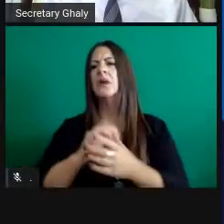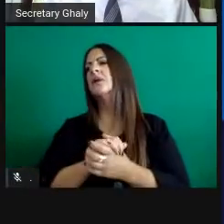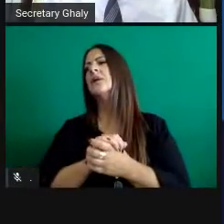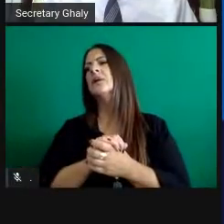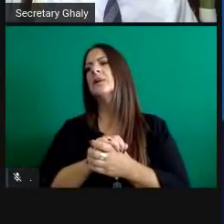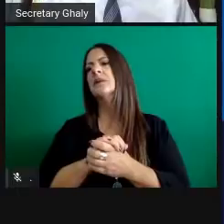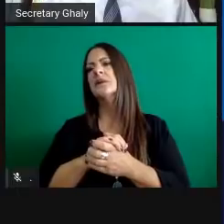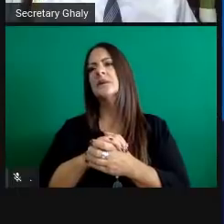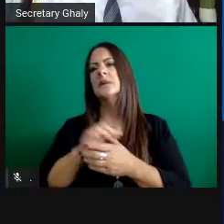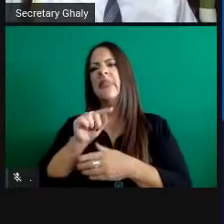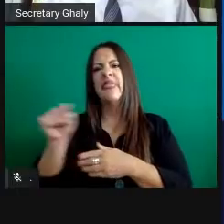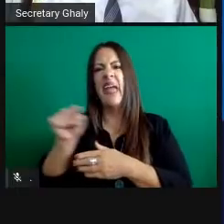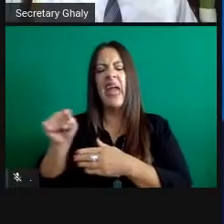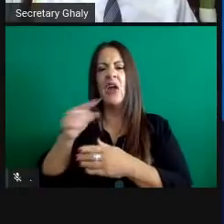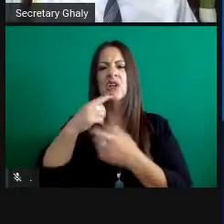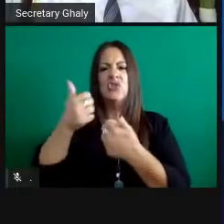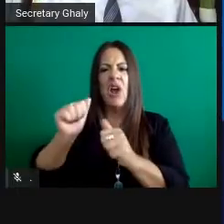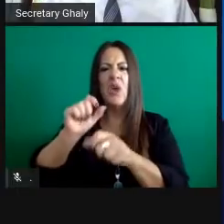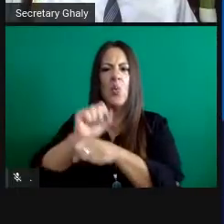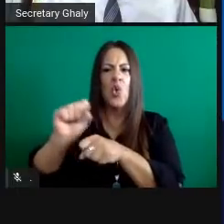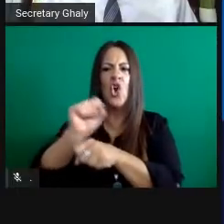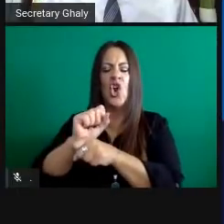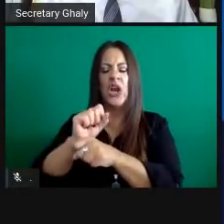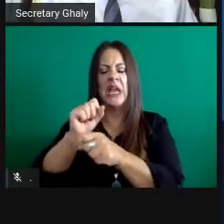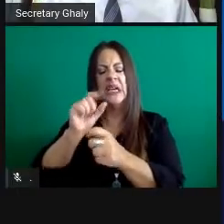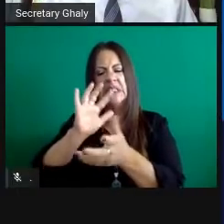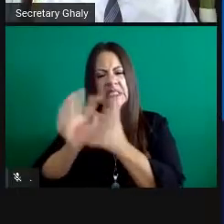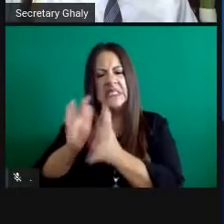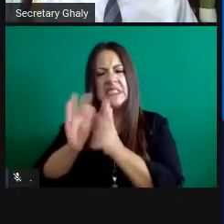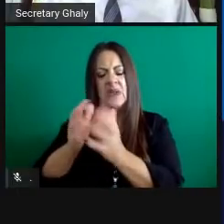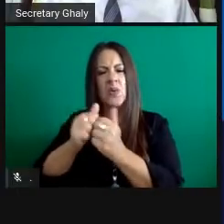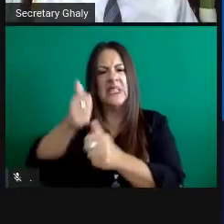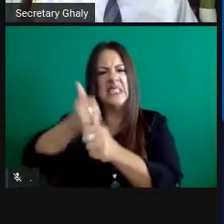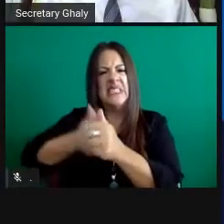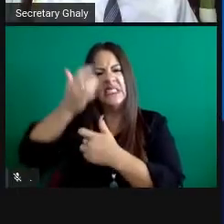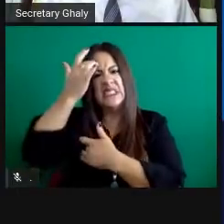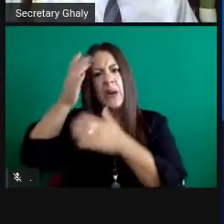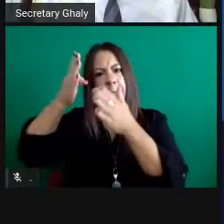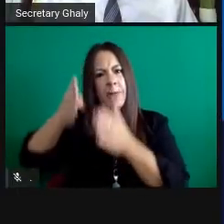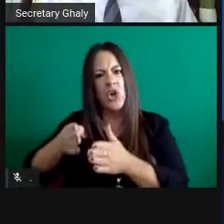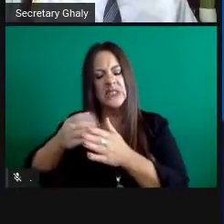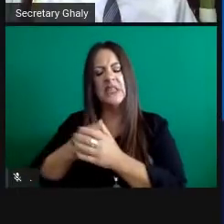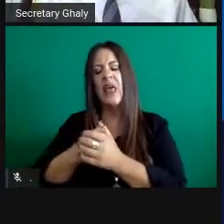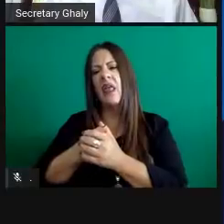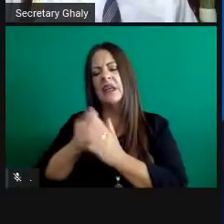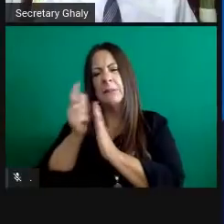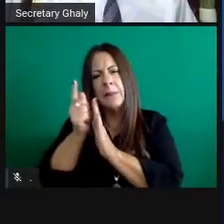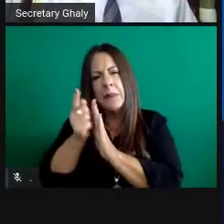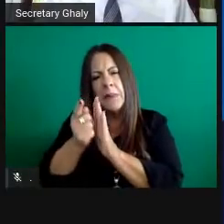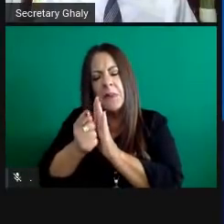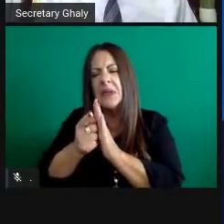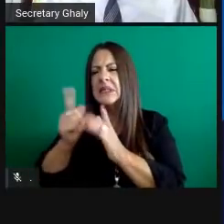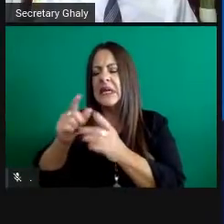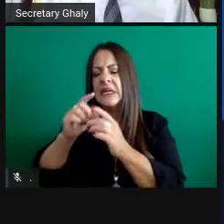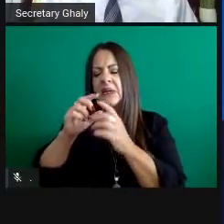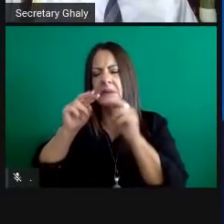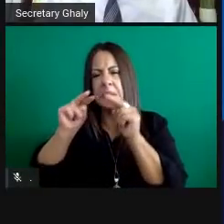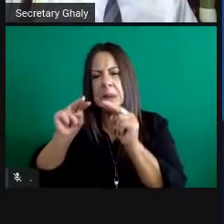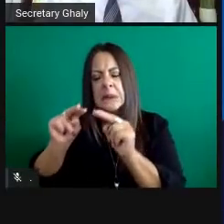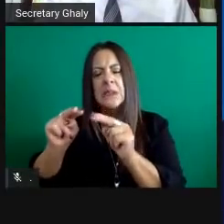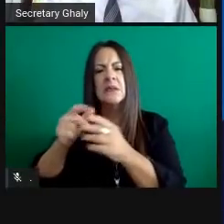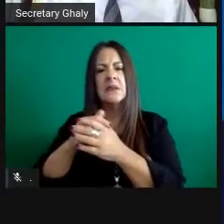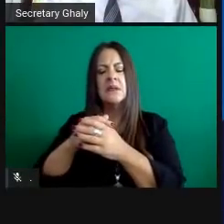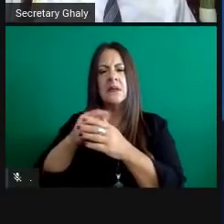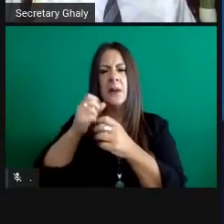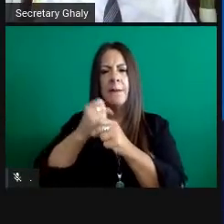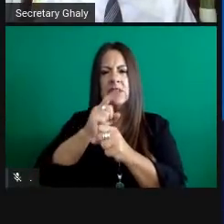hour making changes to a patient's care plan, but really minute by minute. The need to monitor